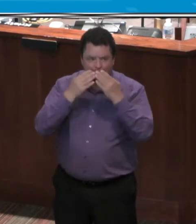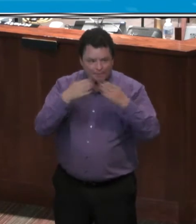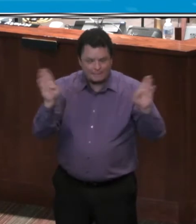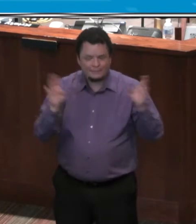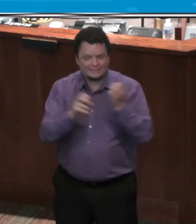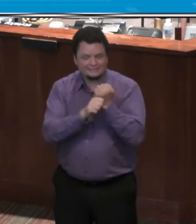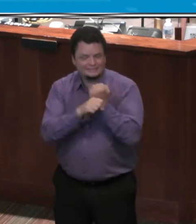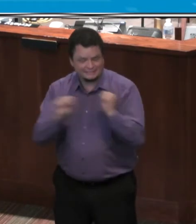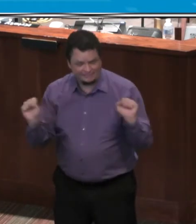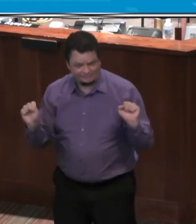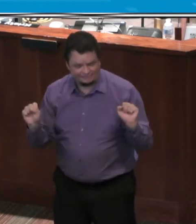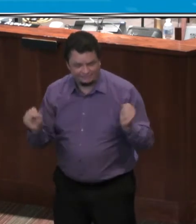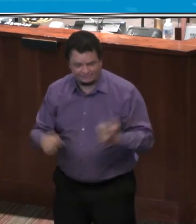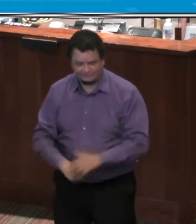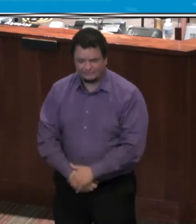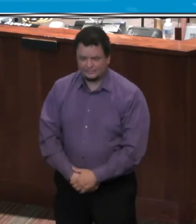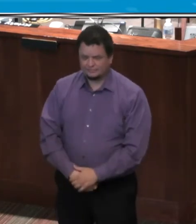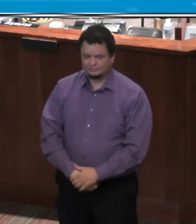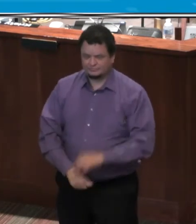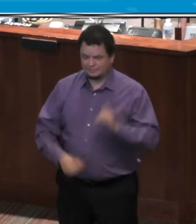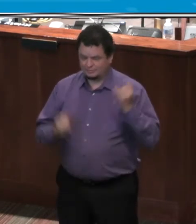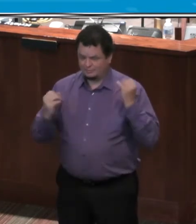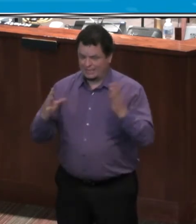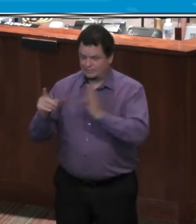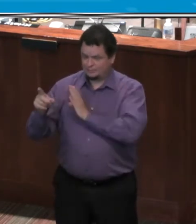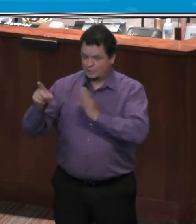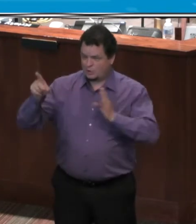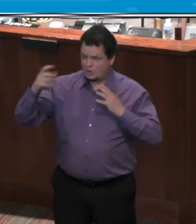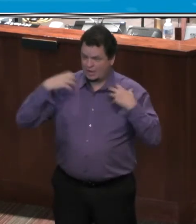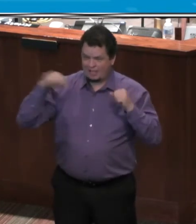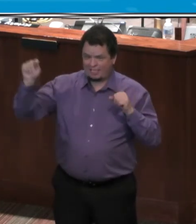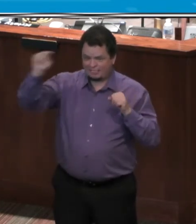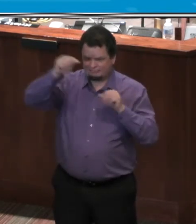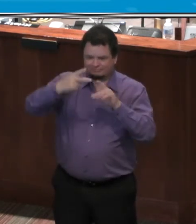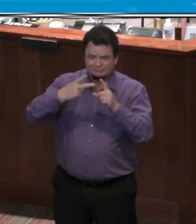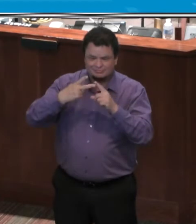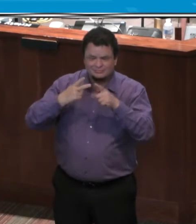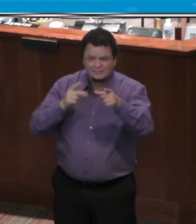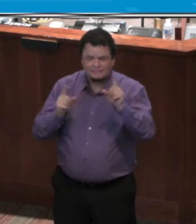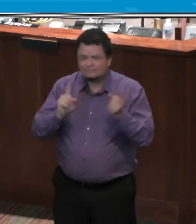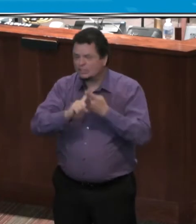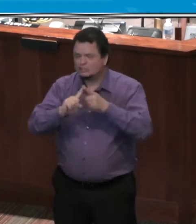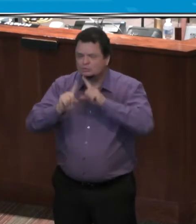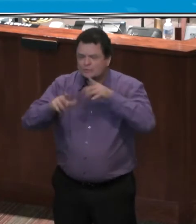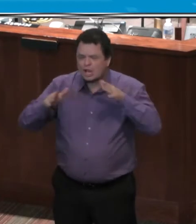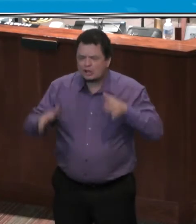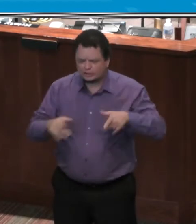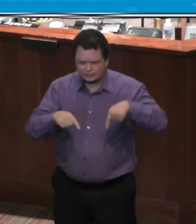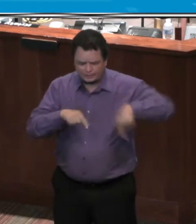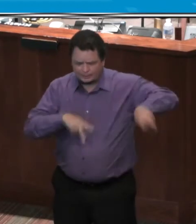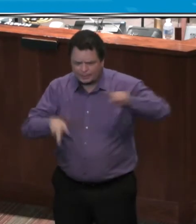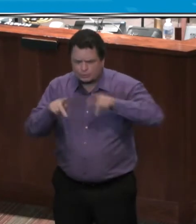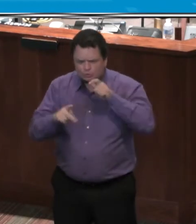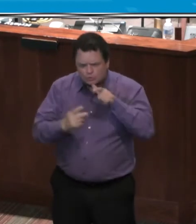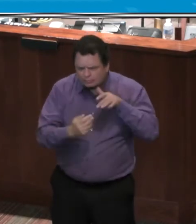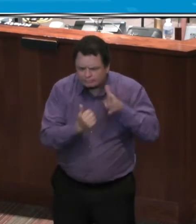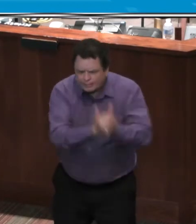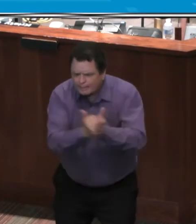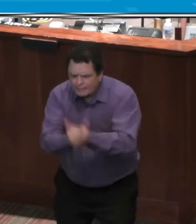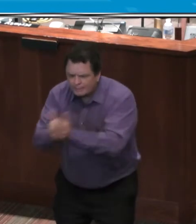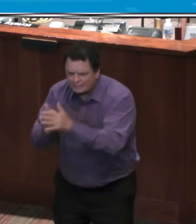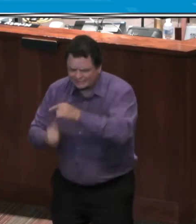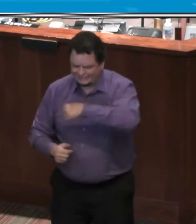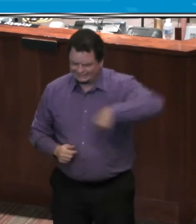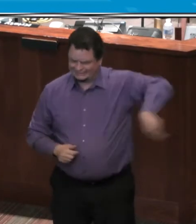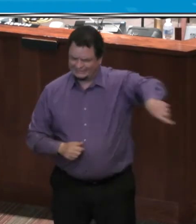lot of words to convey what is probably a very simple point, but I like to think about inclusion, I like to think